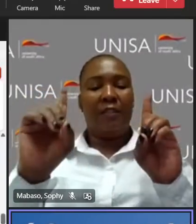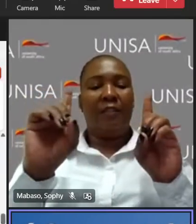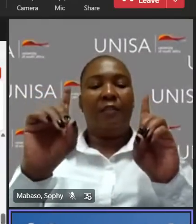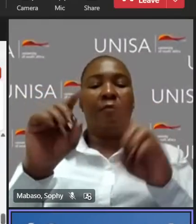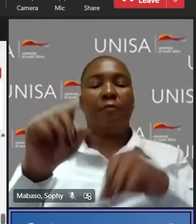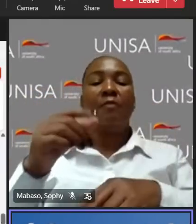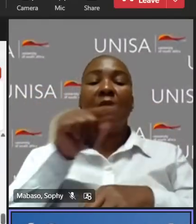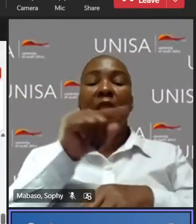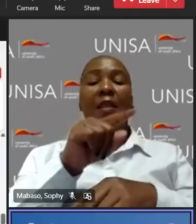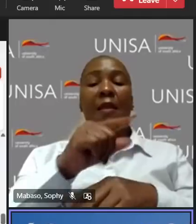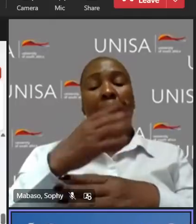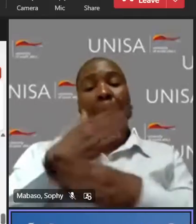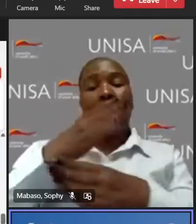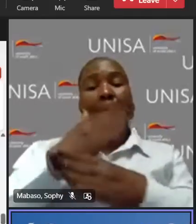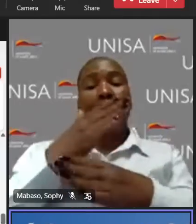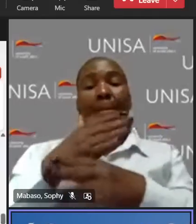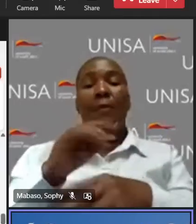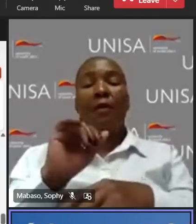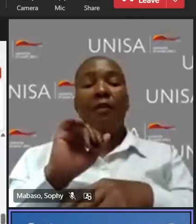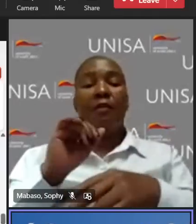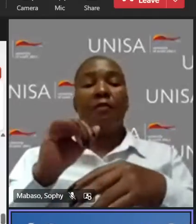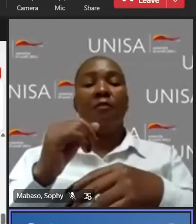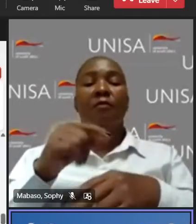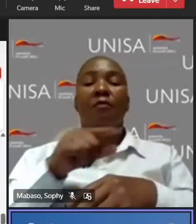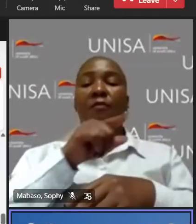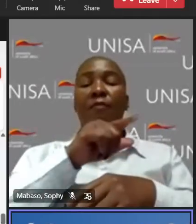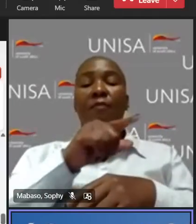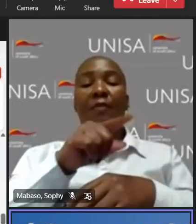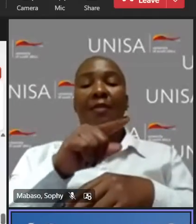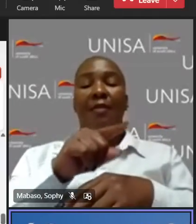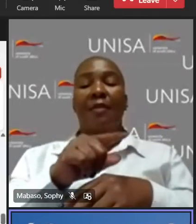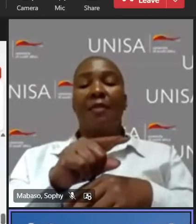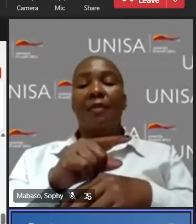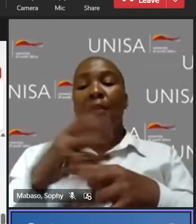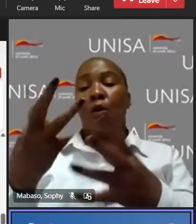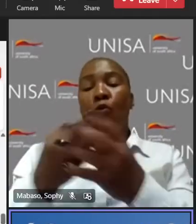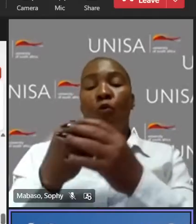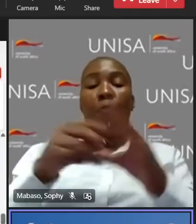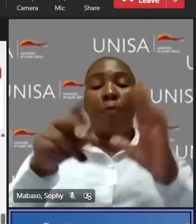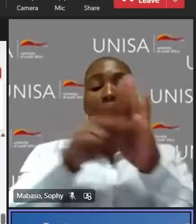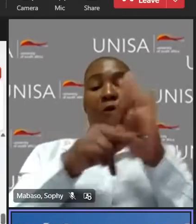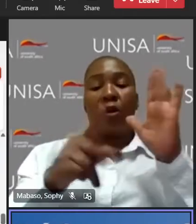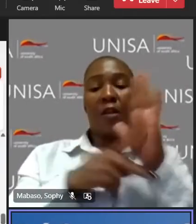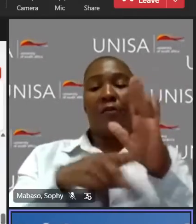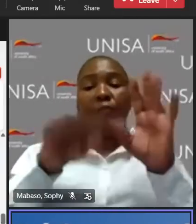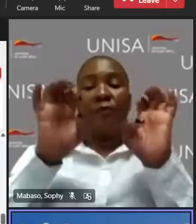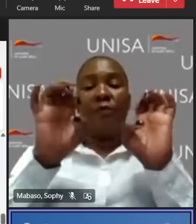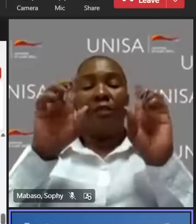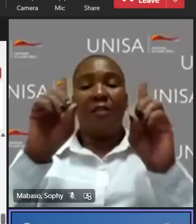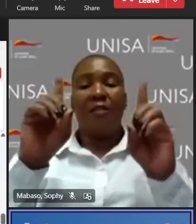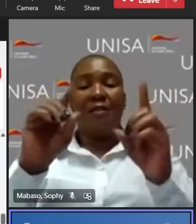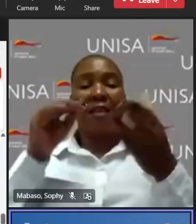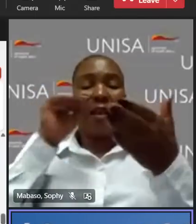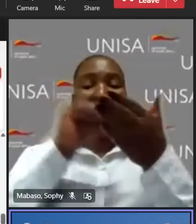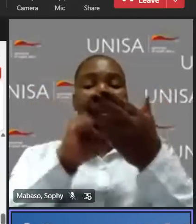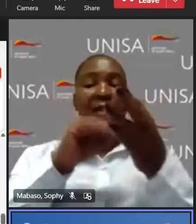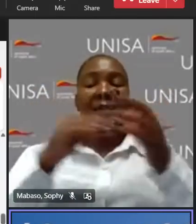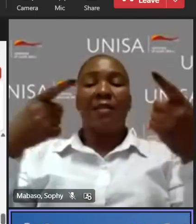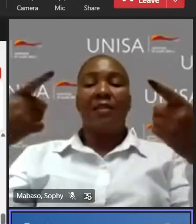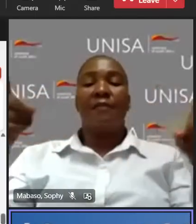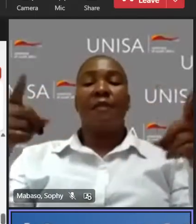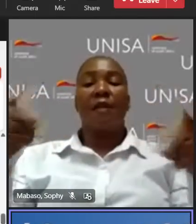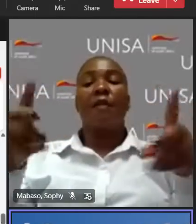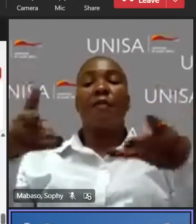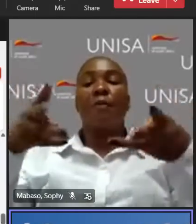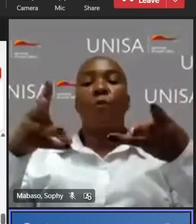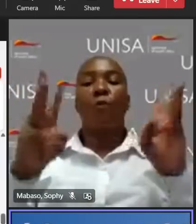also ensure that the co-curriculum programs can enrich you in different ways.